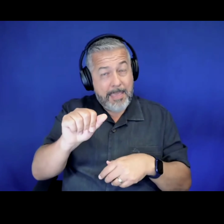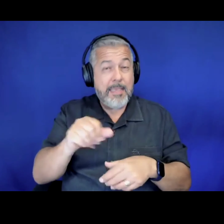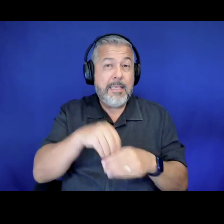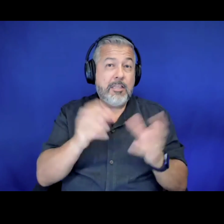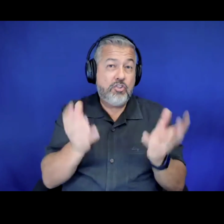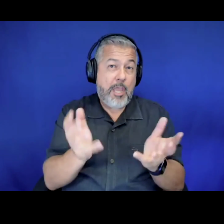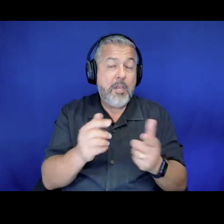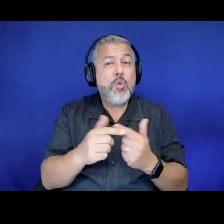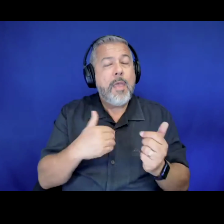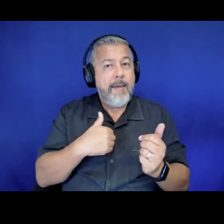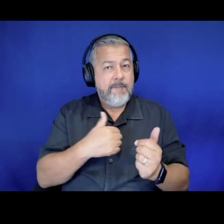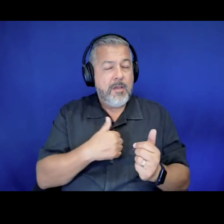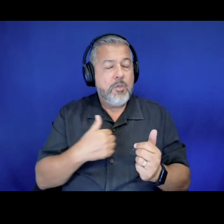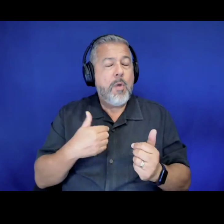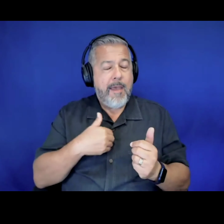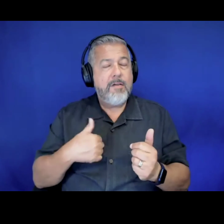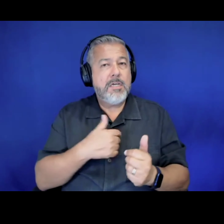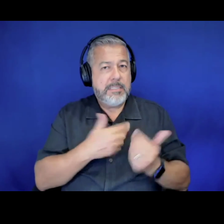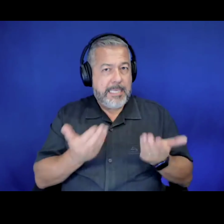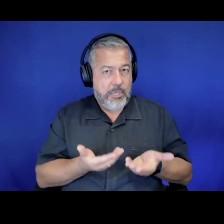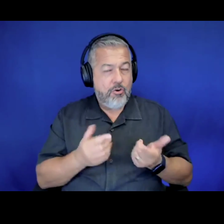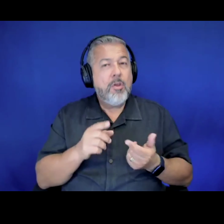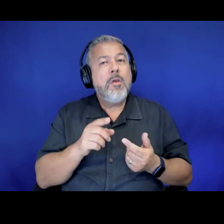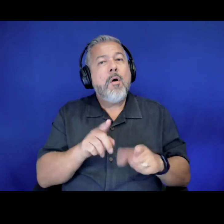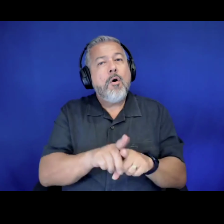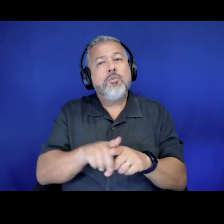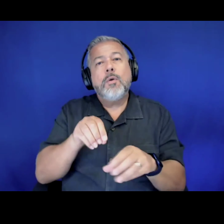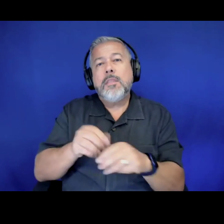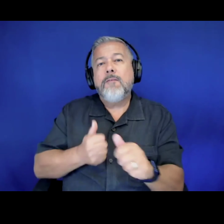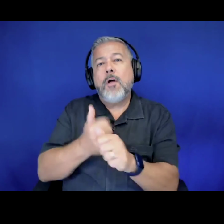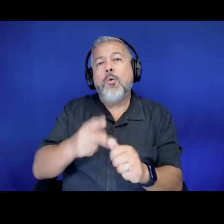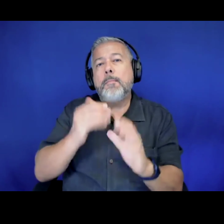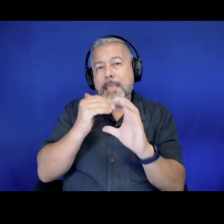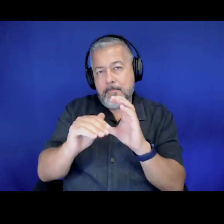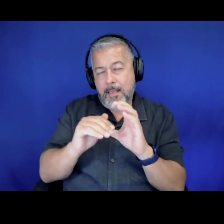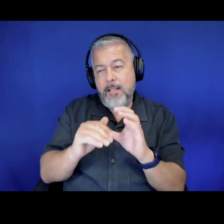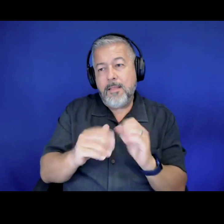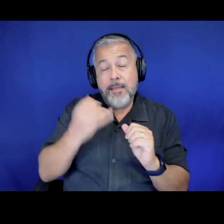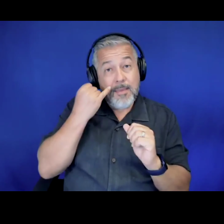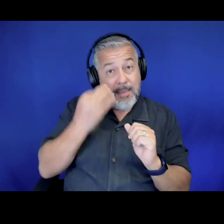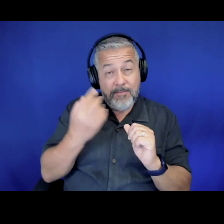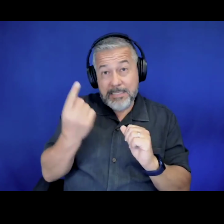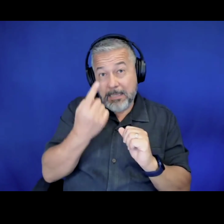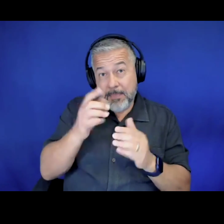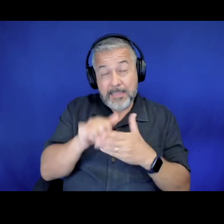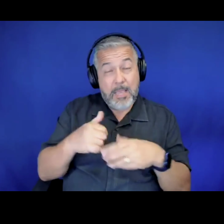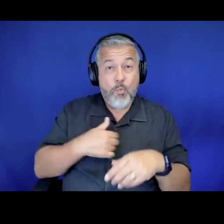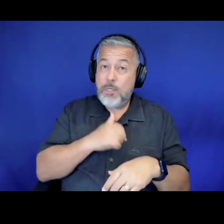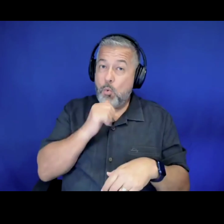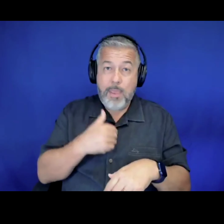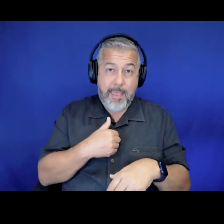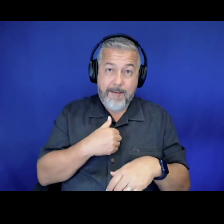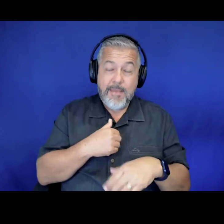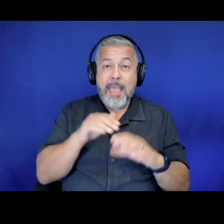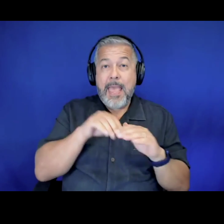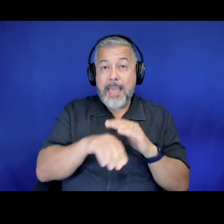have us here. We will also make sure that it's in the follow-up email. If there's something that we just don't have access